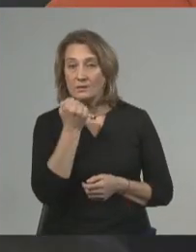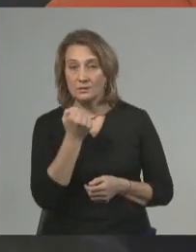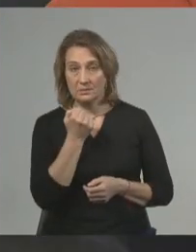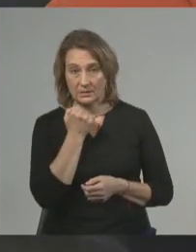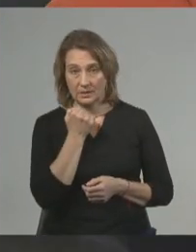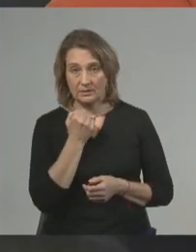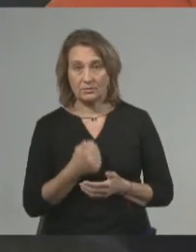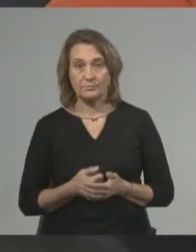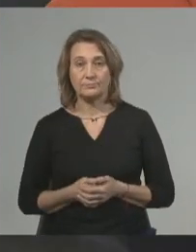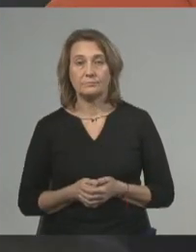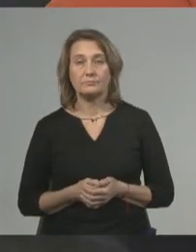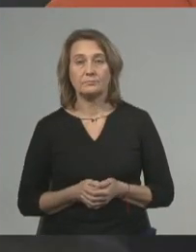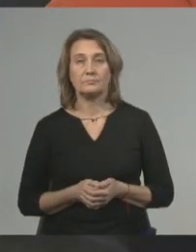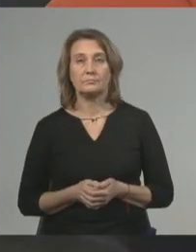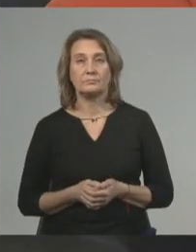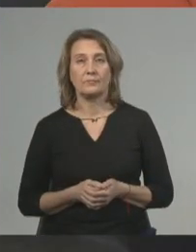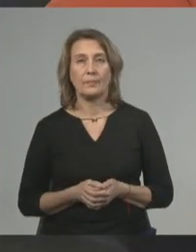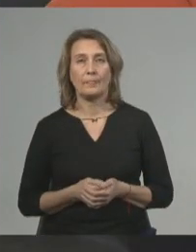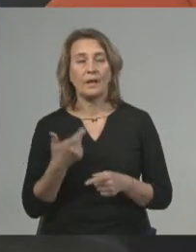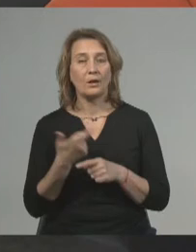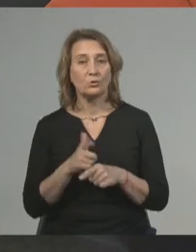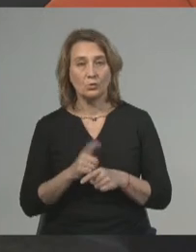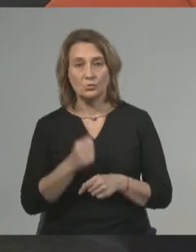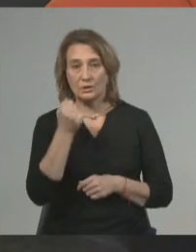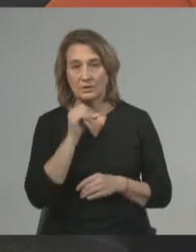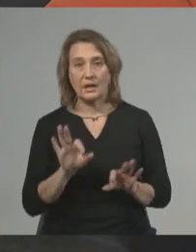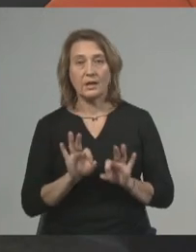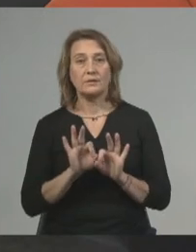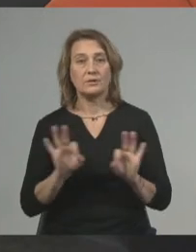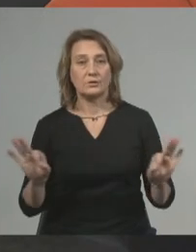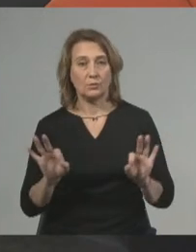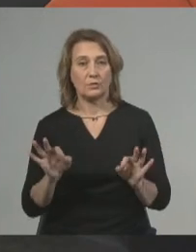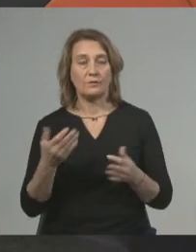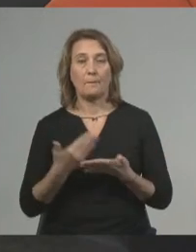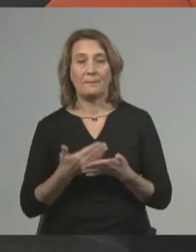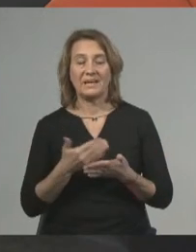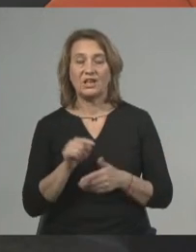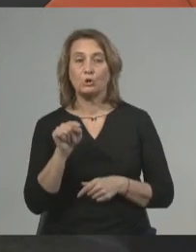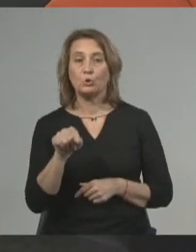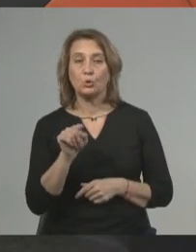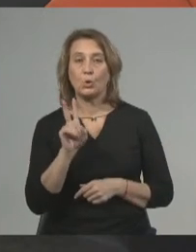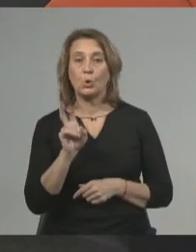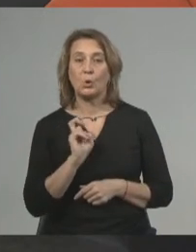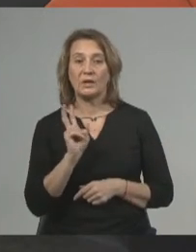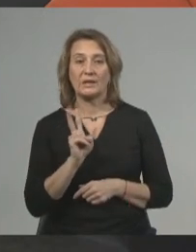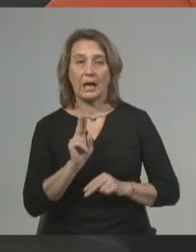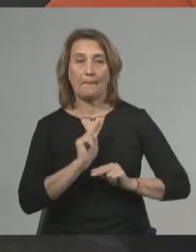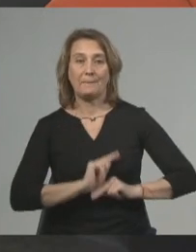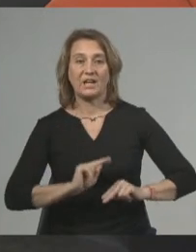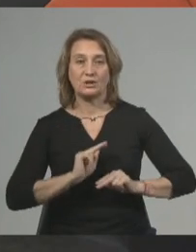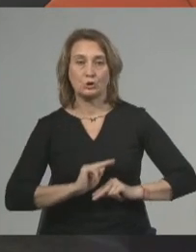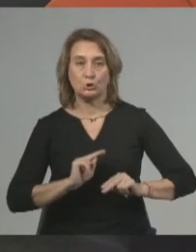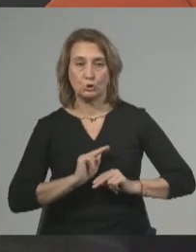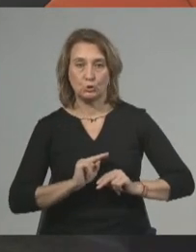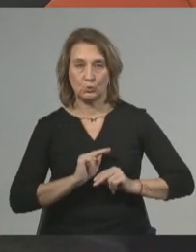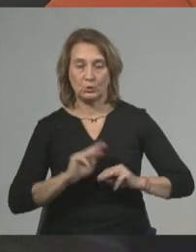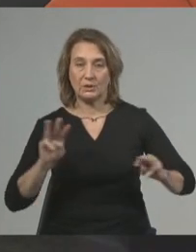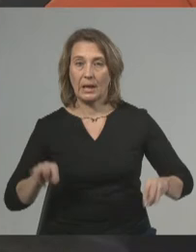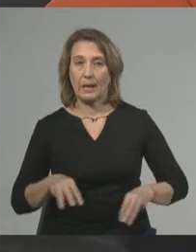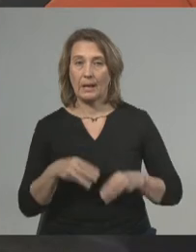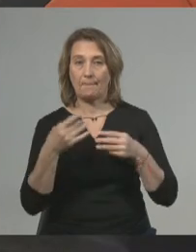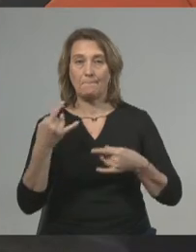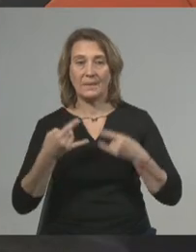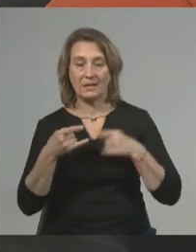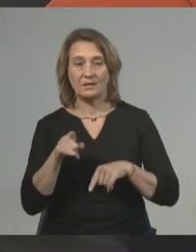crimea of media not just doing reporting exactly that's like more of an in-depth research intervention